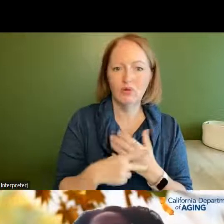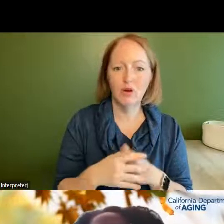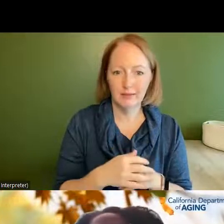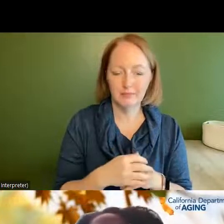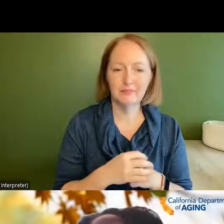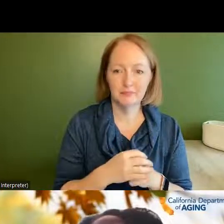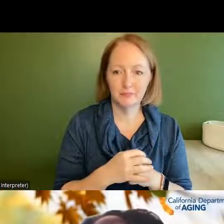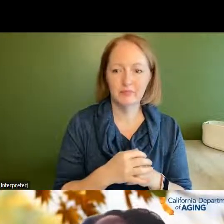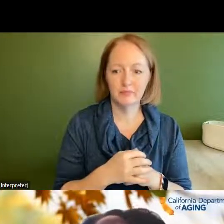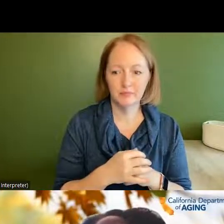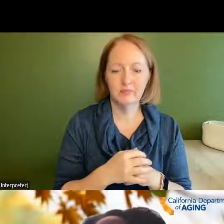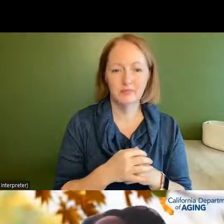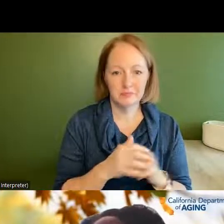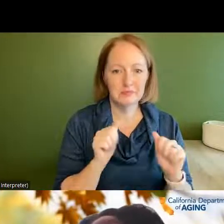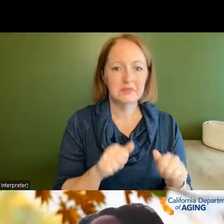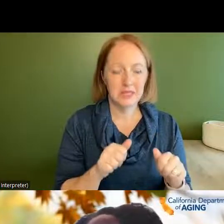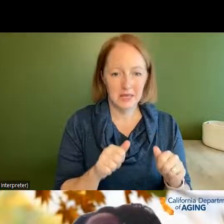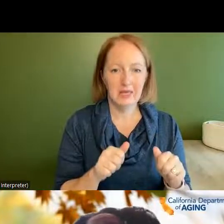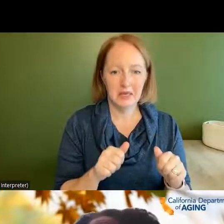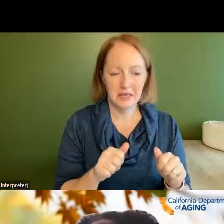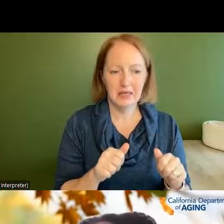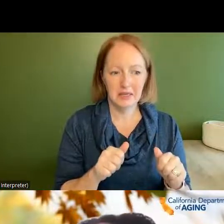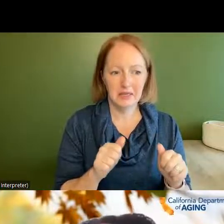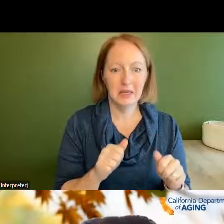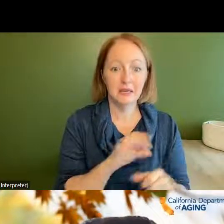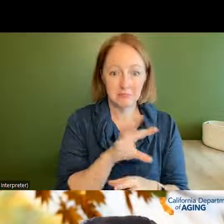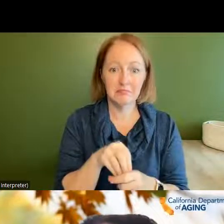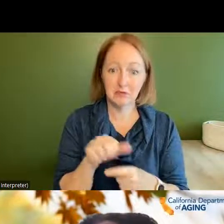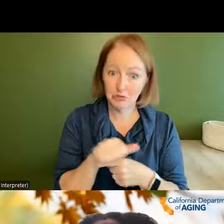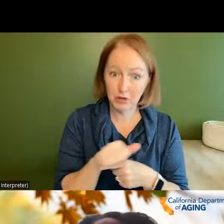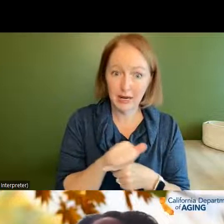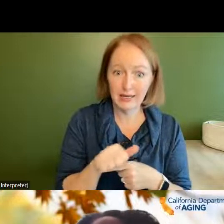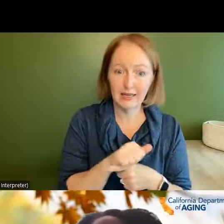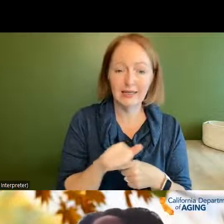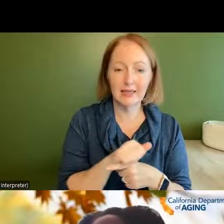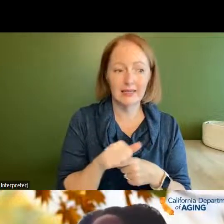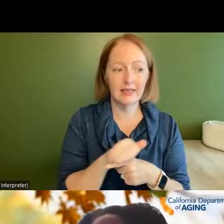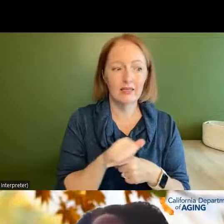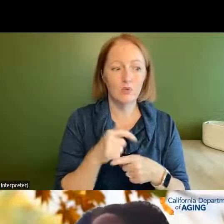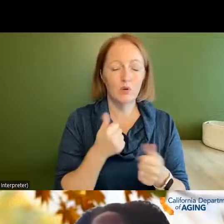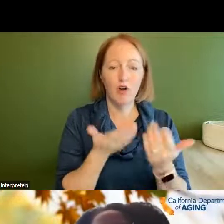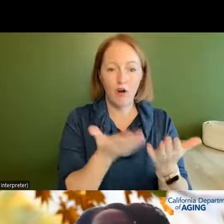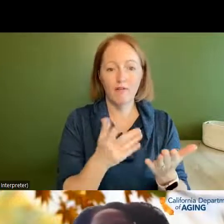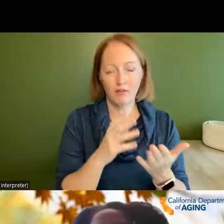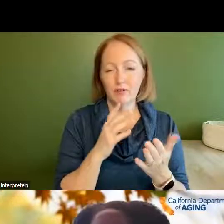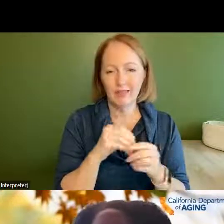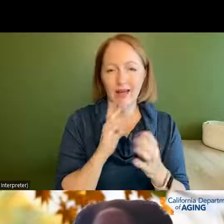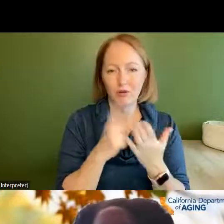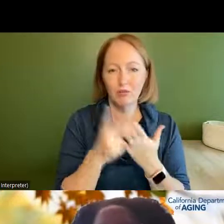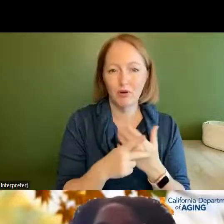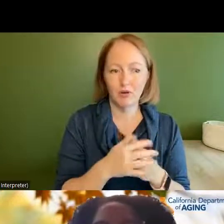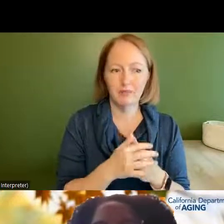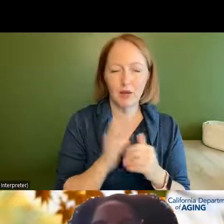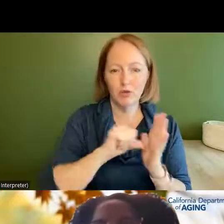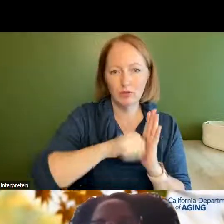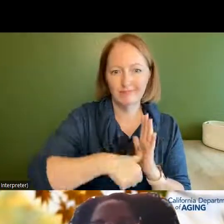They will be able to take part in the training courses that are offered through the program. So I just wanted